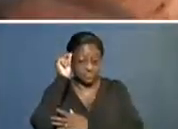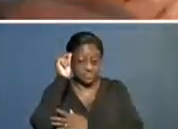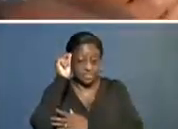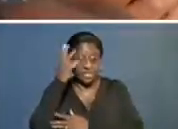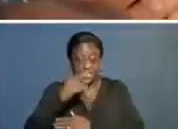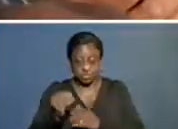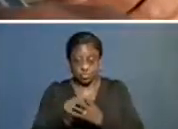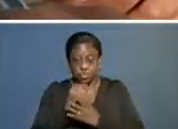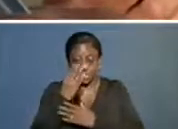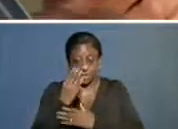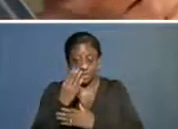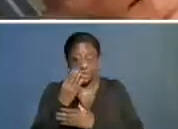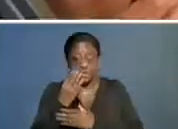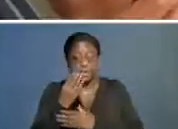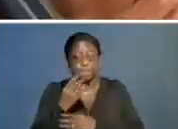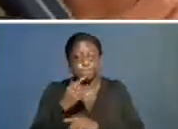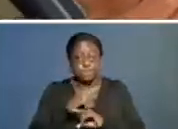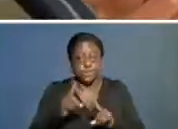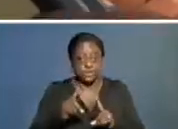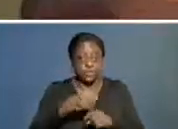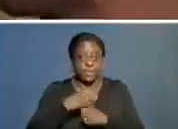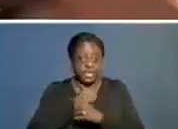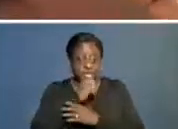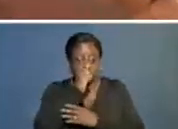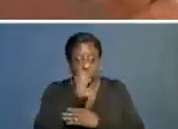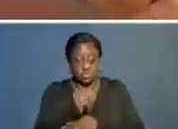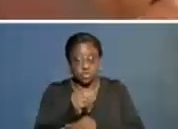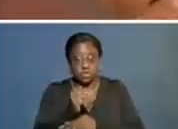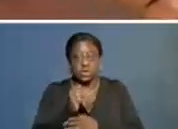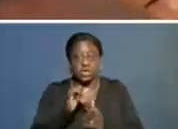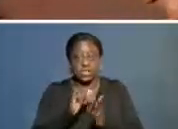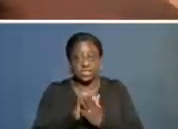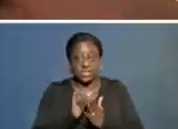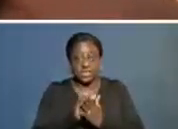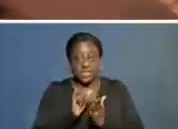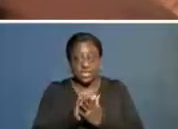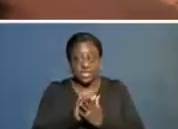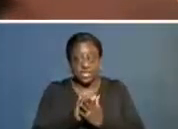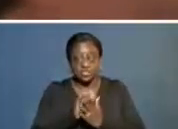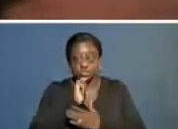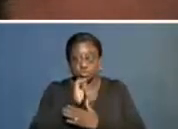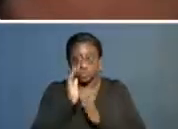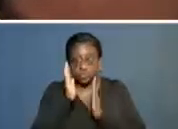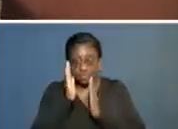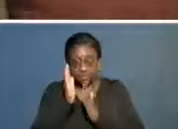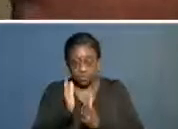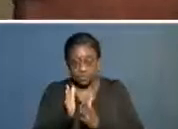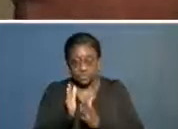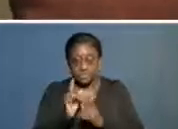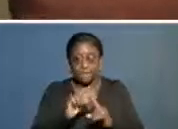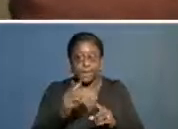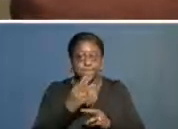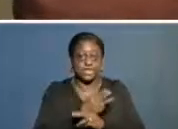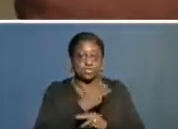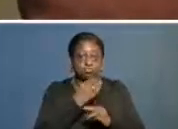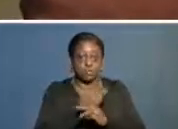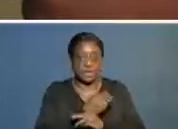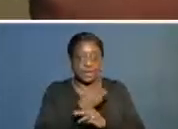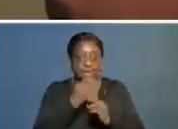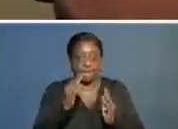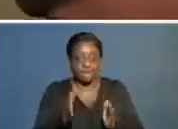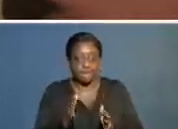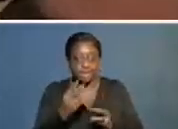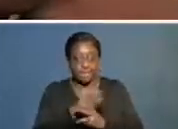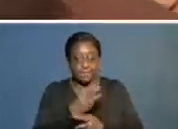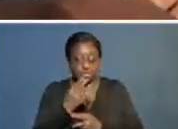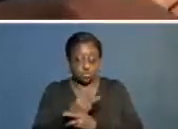But we ensure that we're looking at this from a perspective of not only a focused approach, but ministry by ministry. So